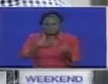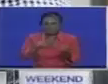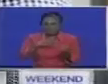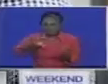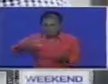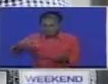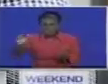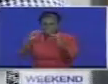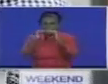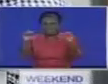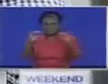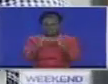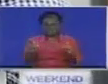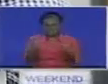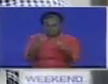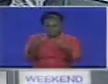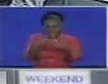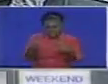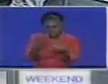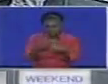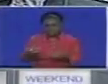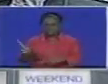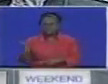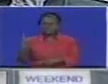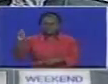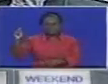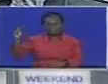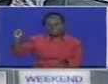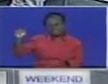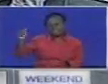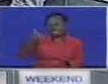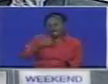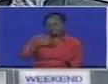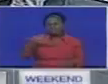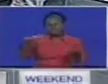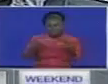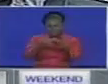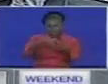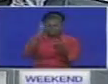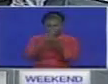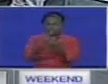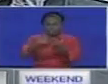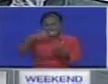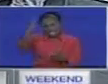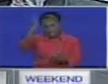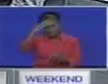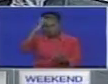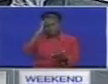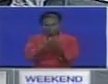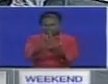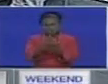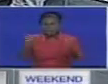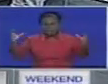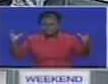grassroots level, starting from April. Buddy? TNA could be having members, because I know at one point we parties